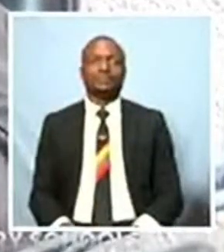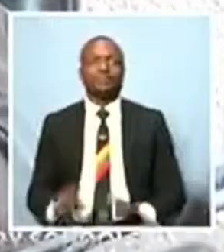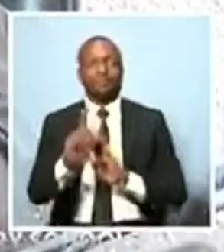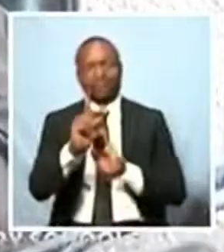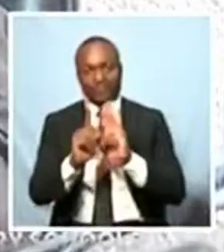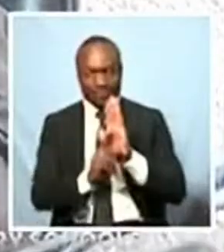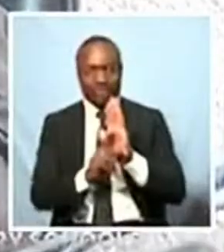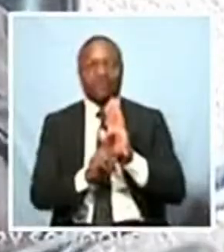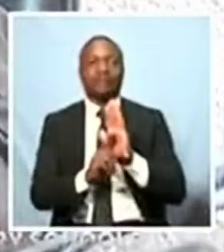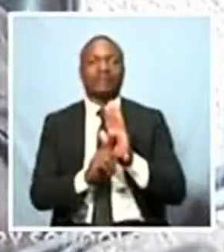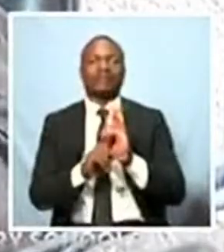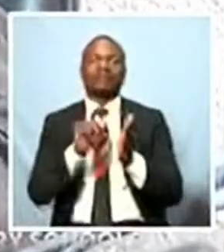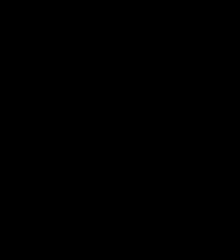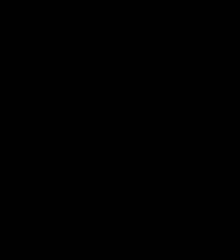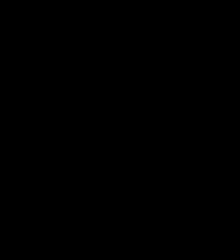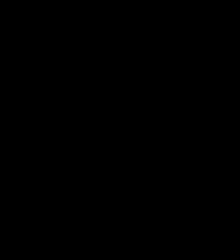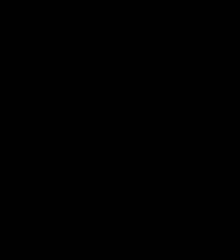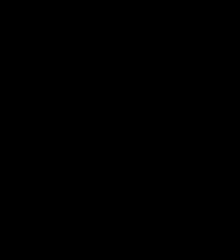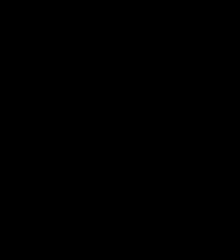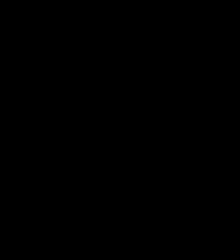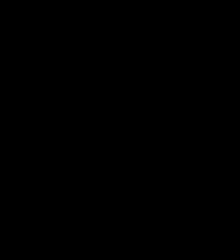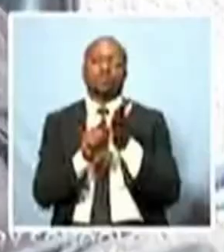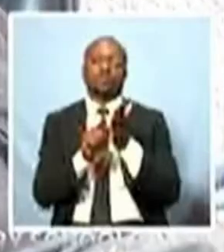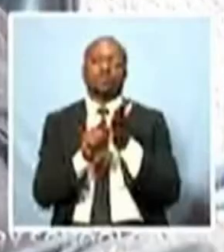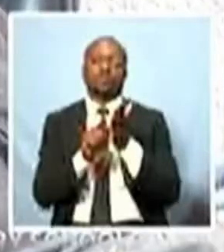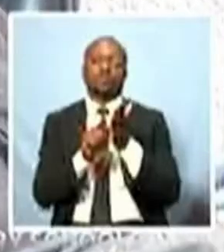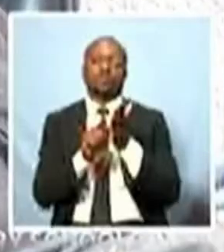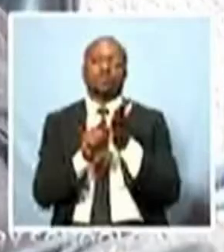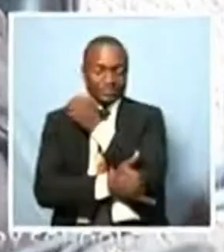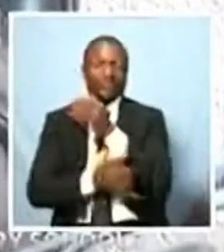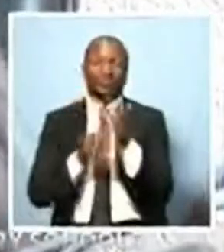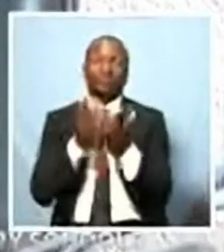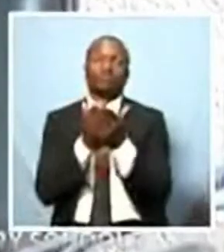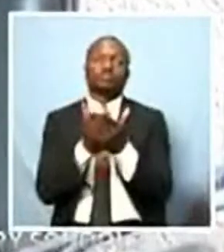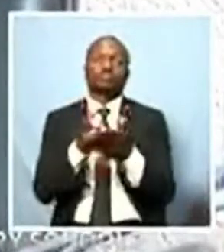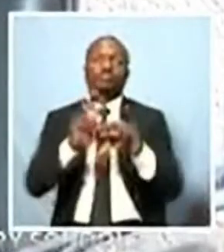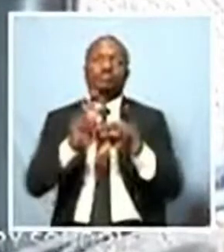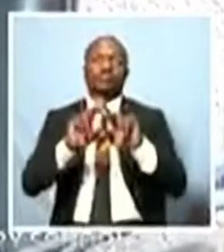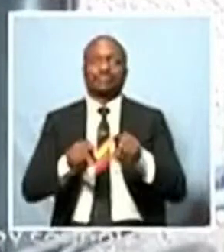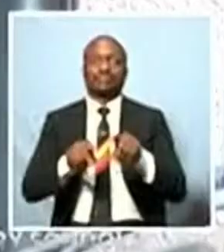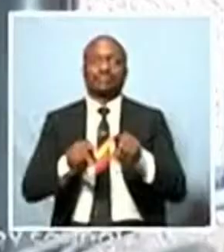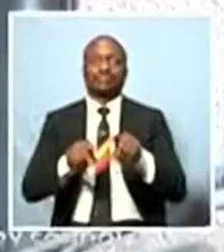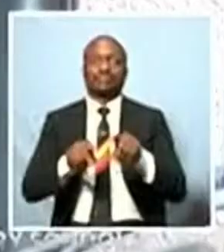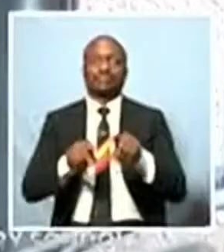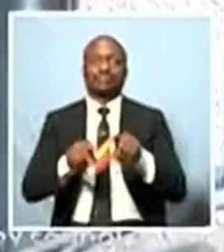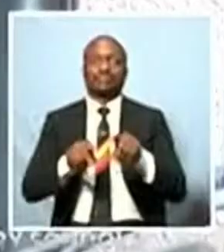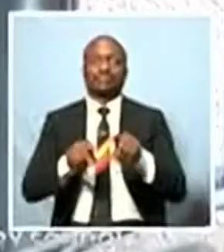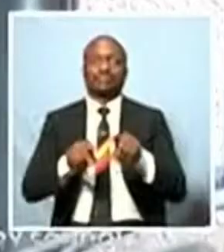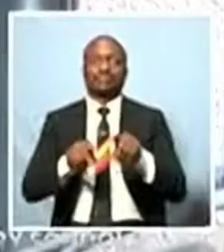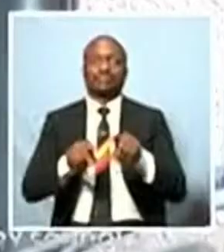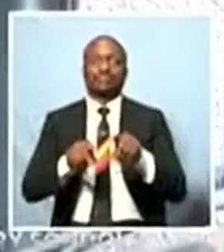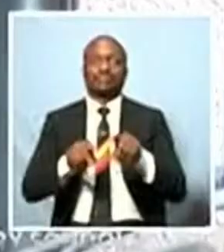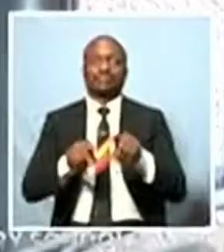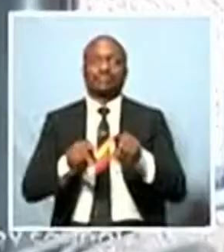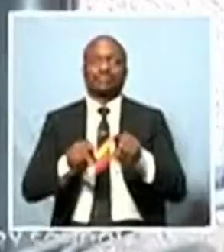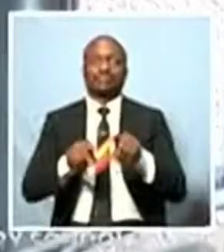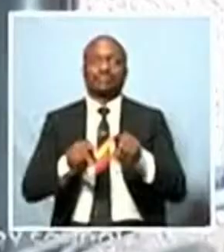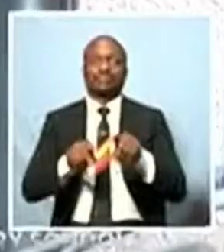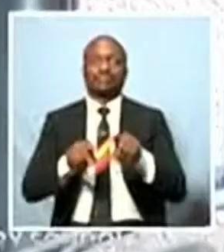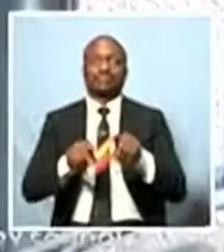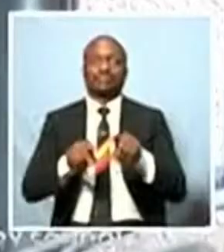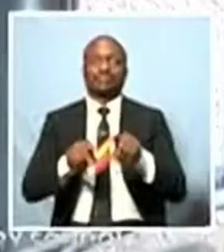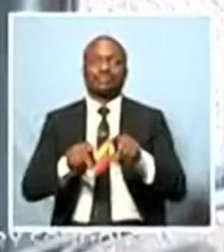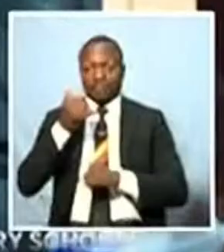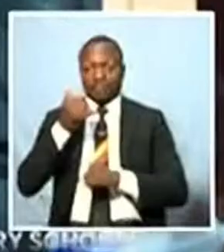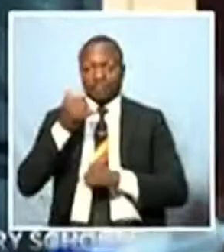policy and legal developments. I submit, Chair. Thank you so much.